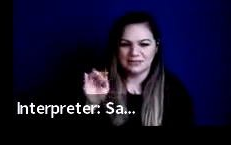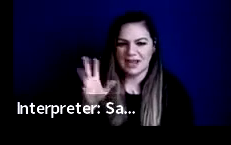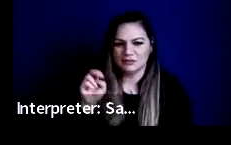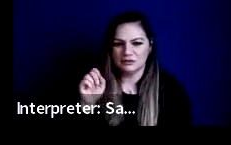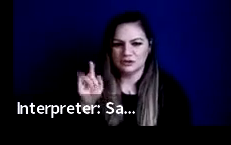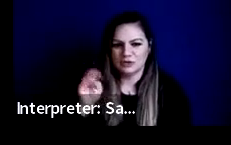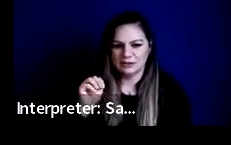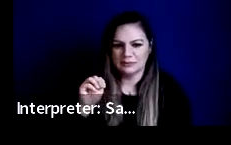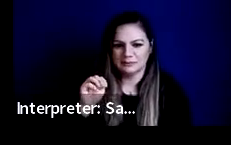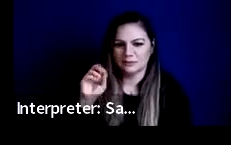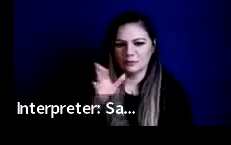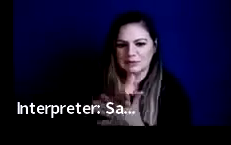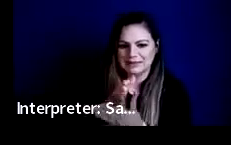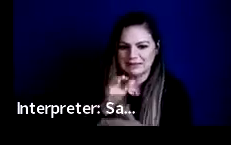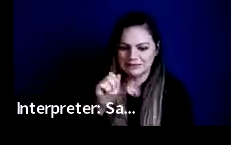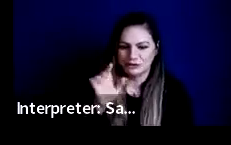chat.